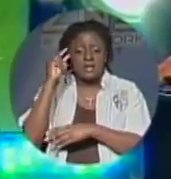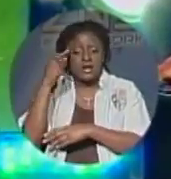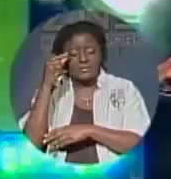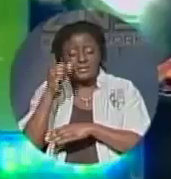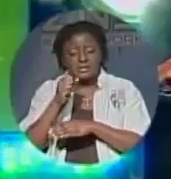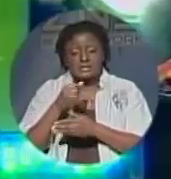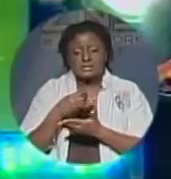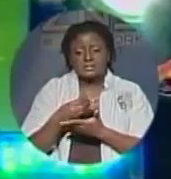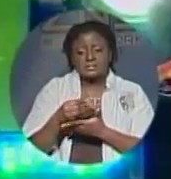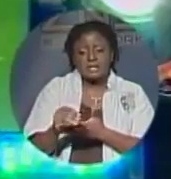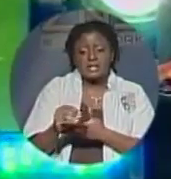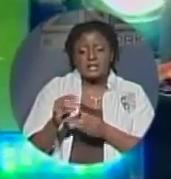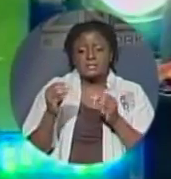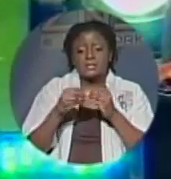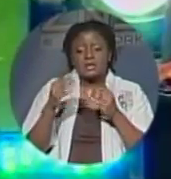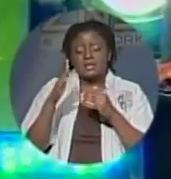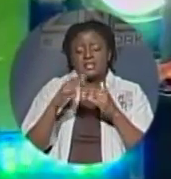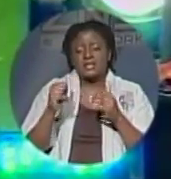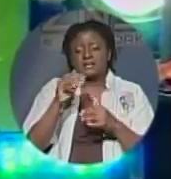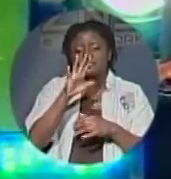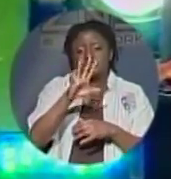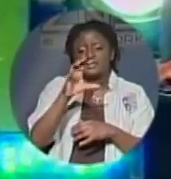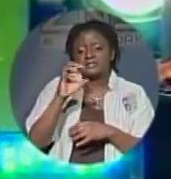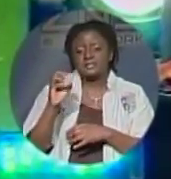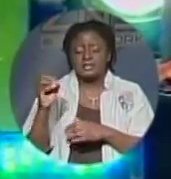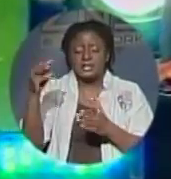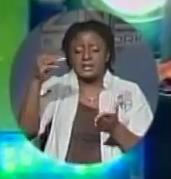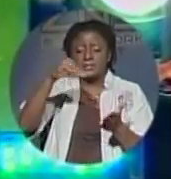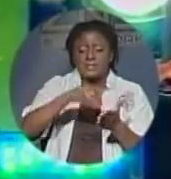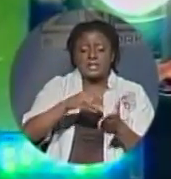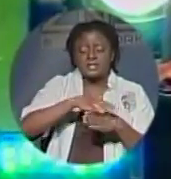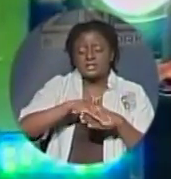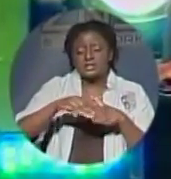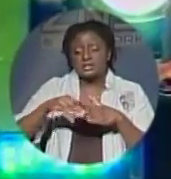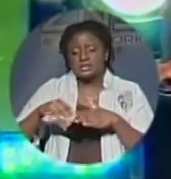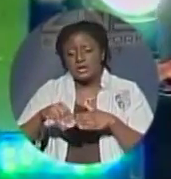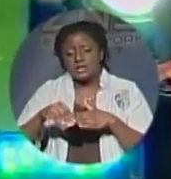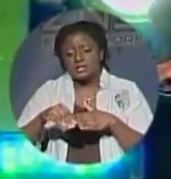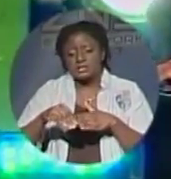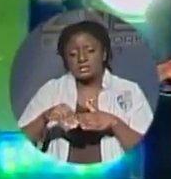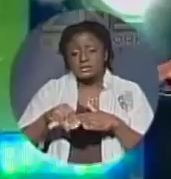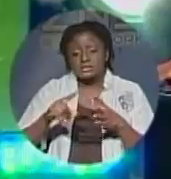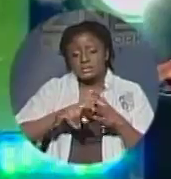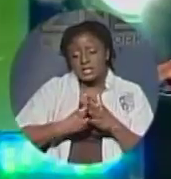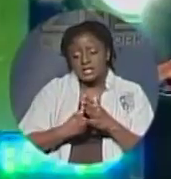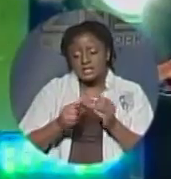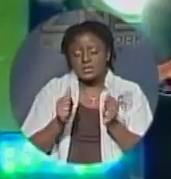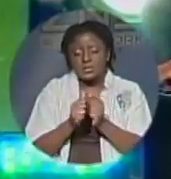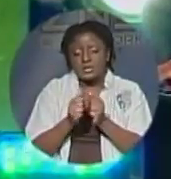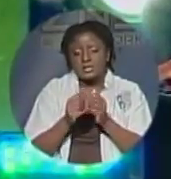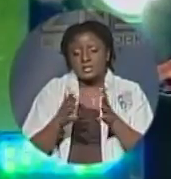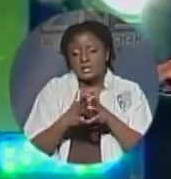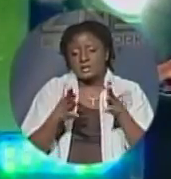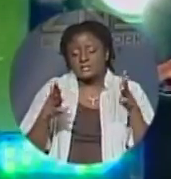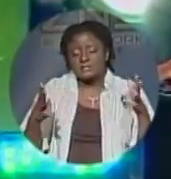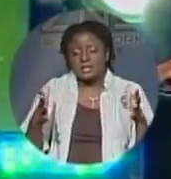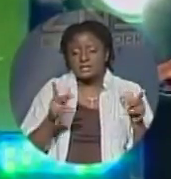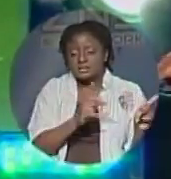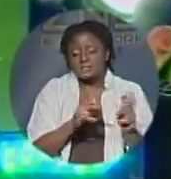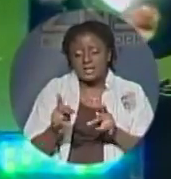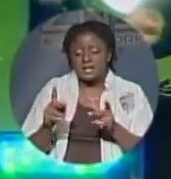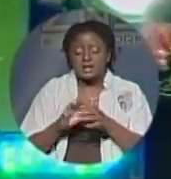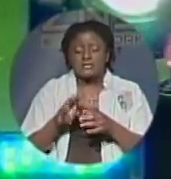$50 million in and around this site, starting with the commissioning of a comprehensive master plan of the 400-plus